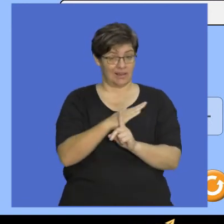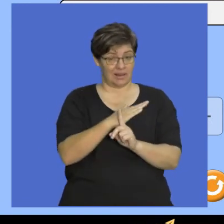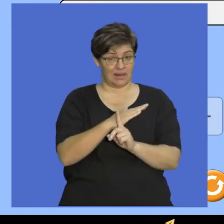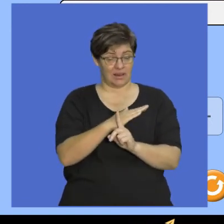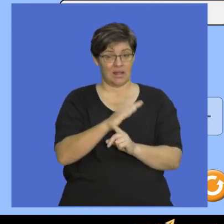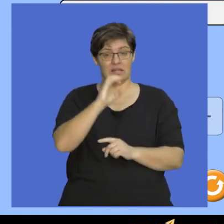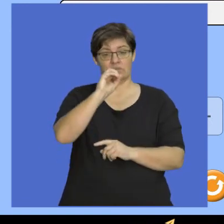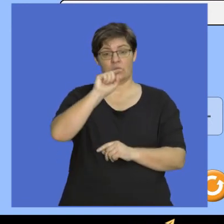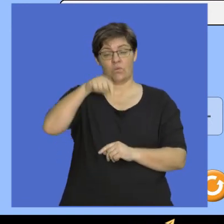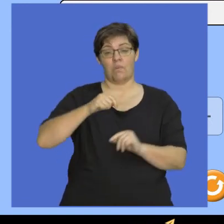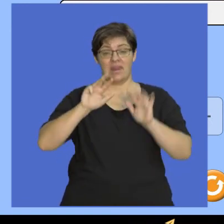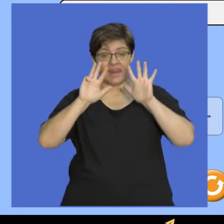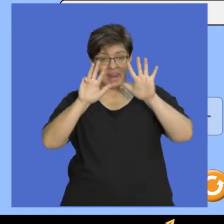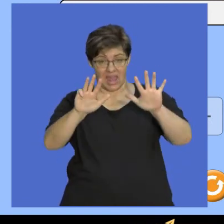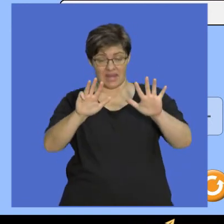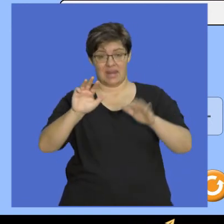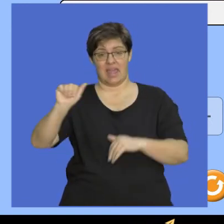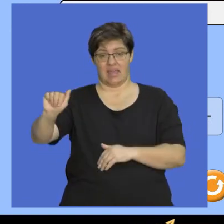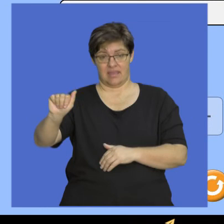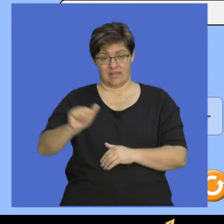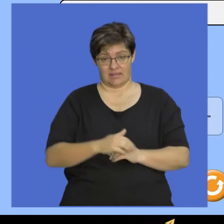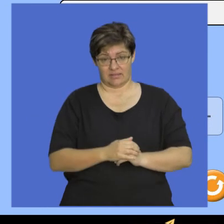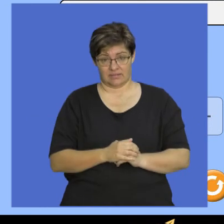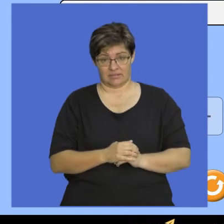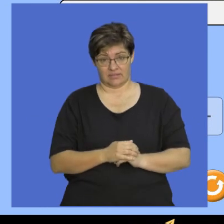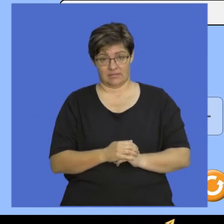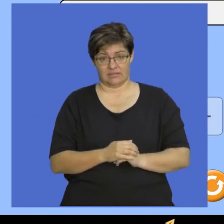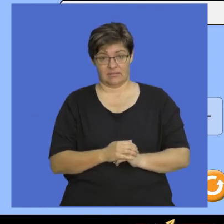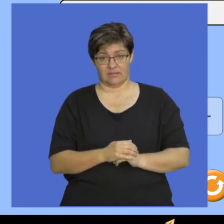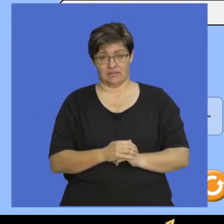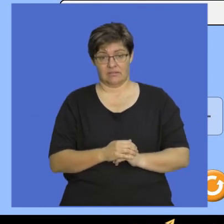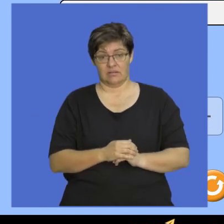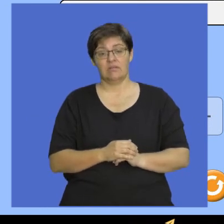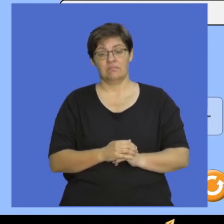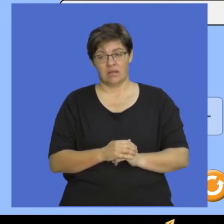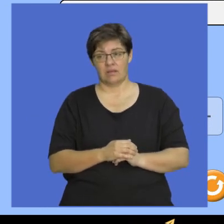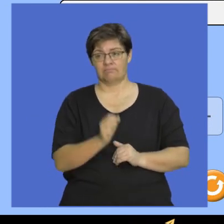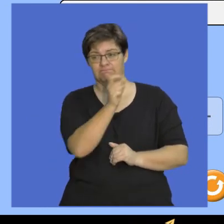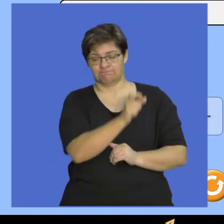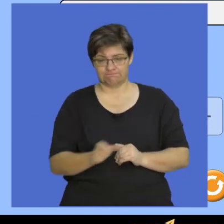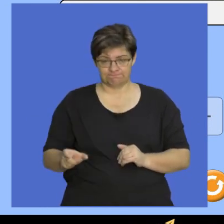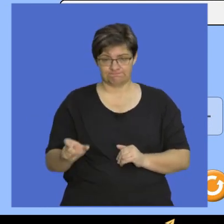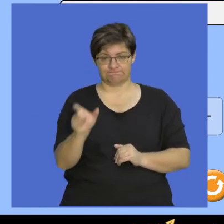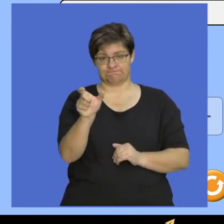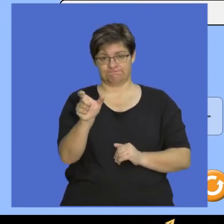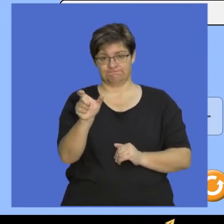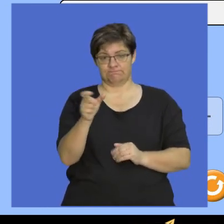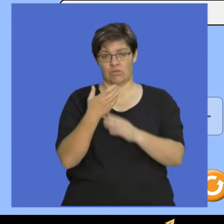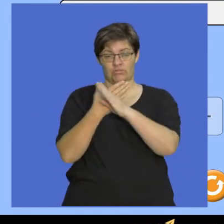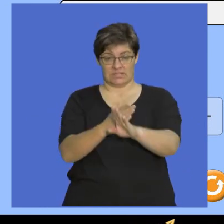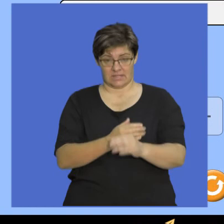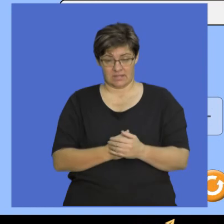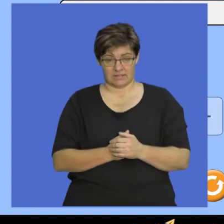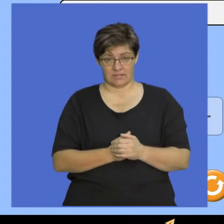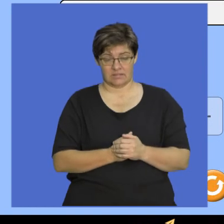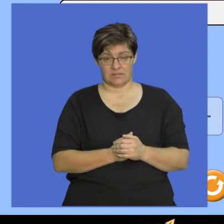current in the circuit is 0.9 amperes. Okay, suppose let's break that circuit and then add